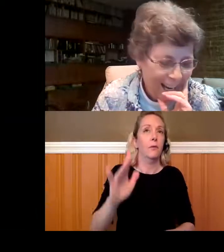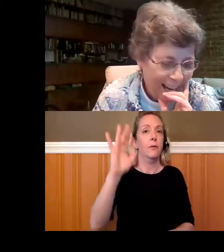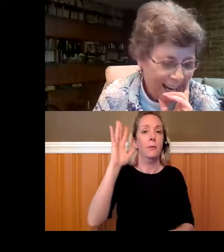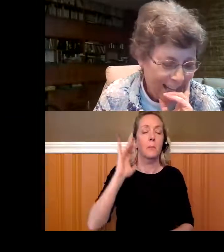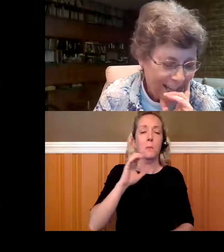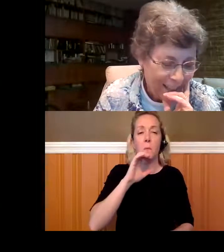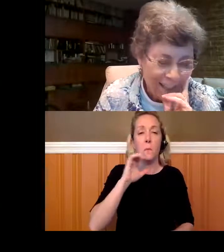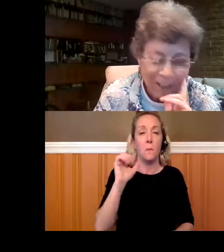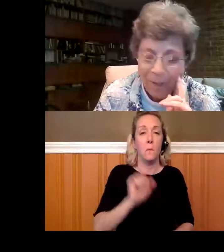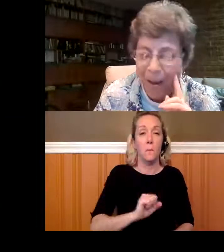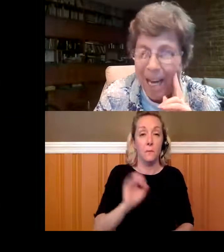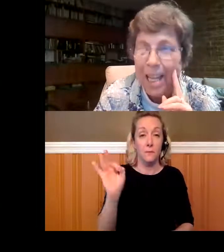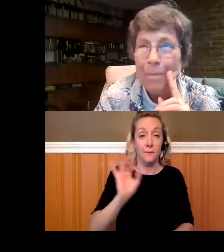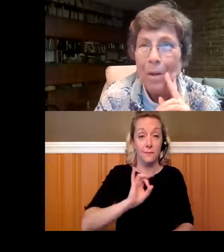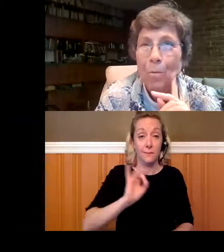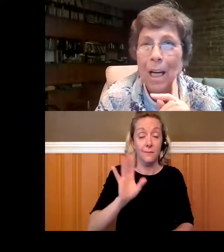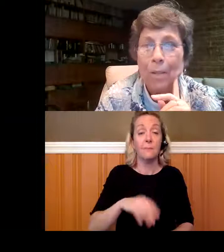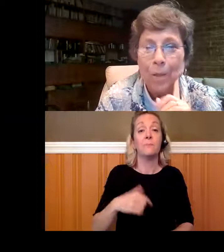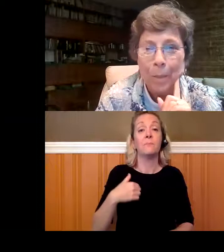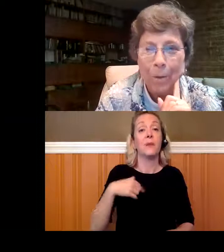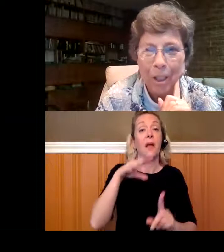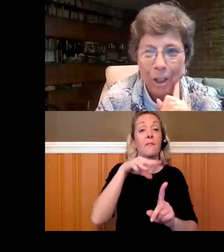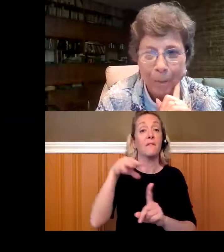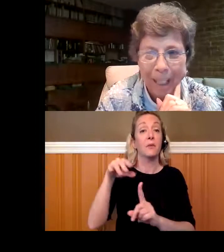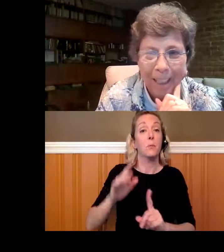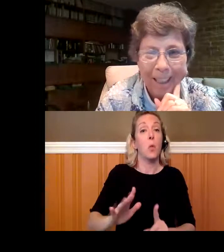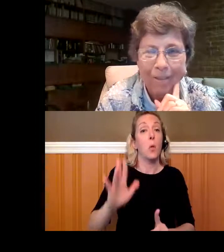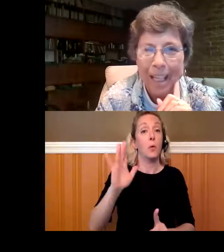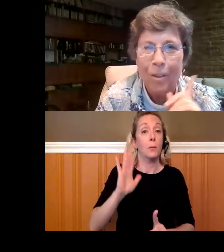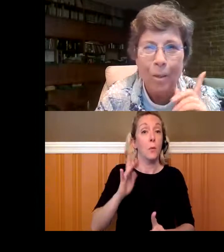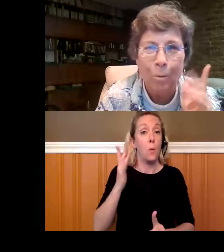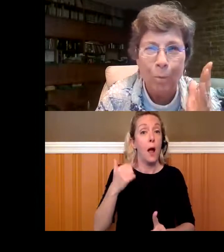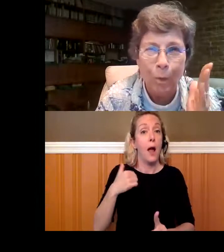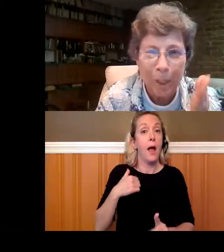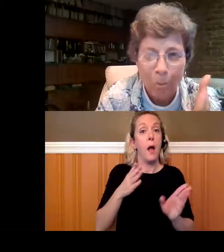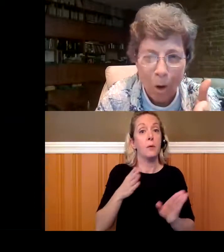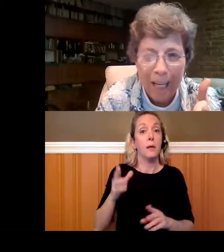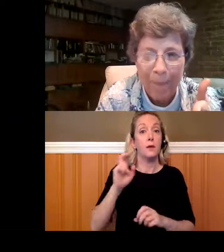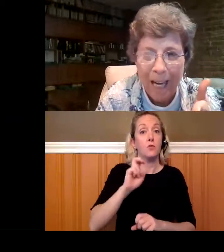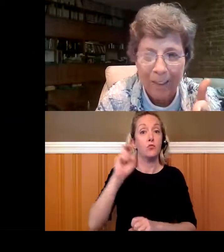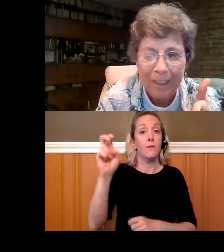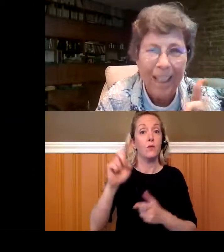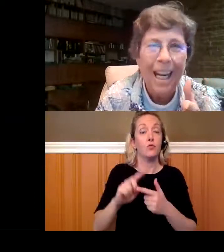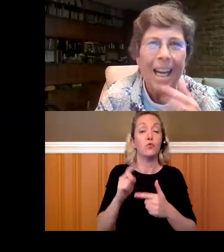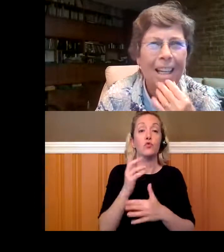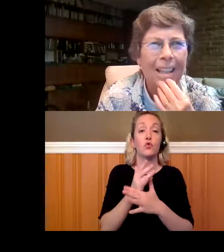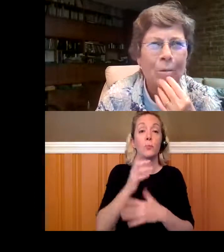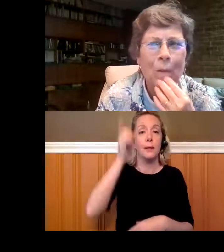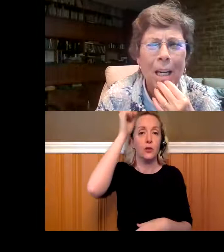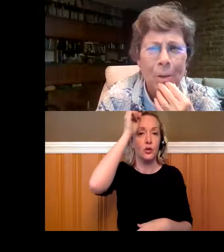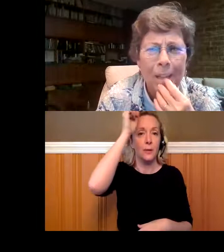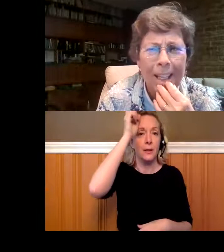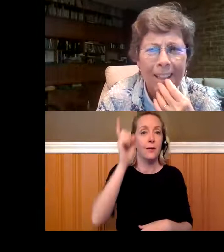I made them when I was going to be going to Germany, right after the Berlin Wall came down. And I thought, well, while I'm over